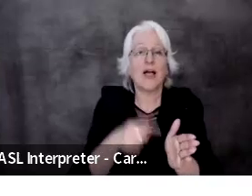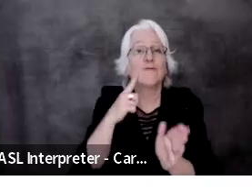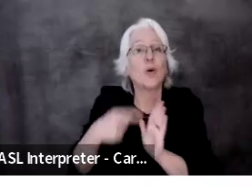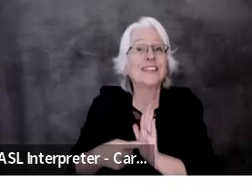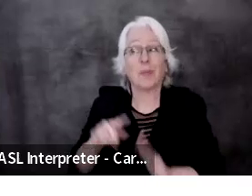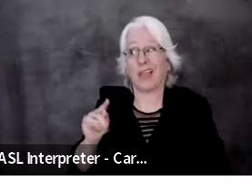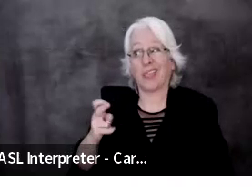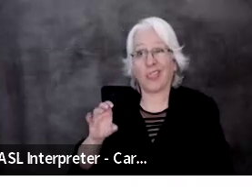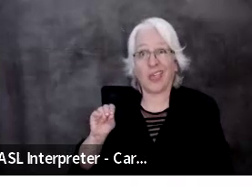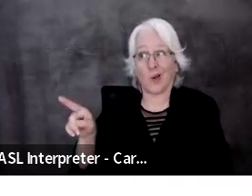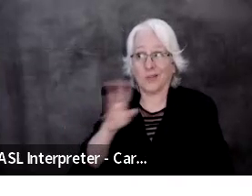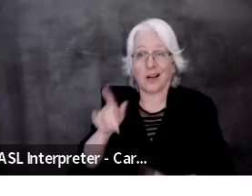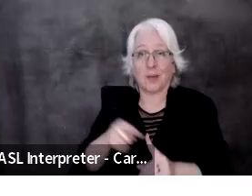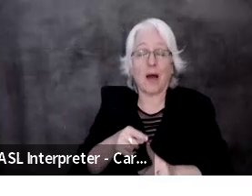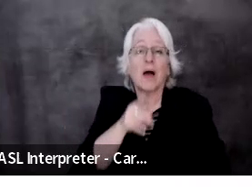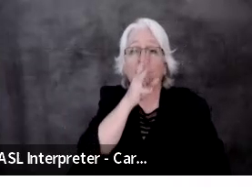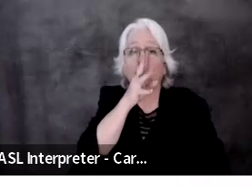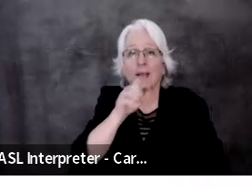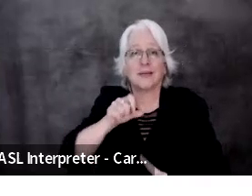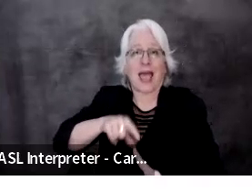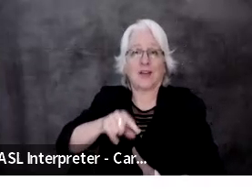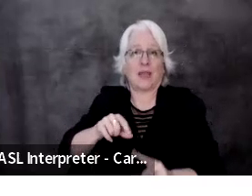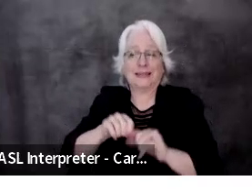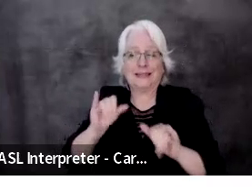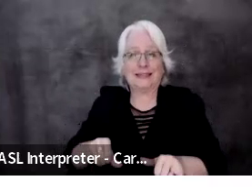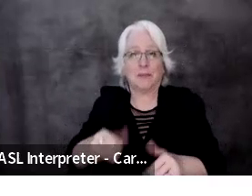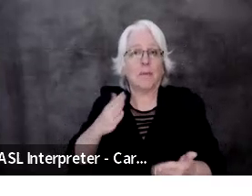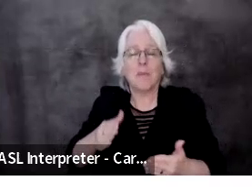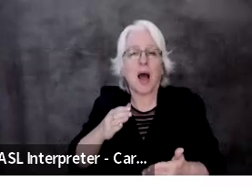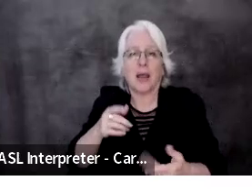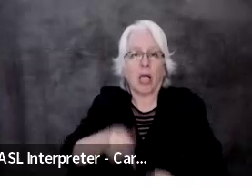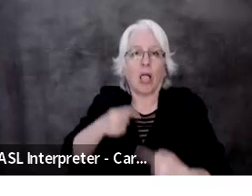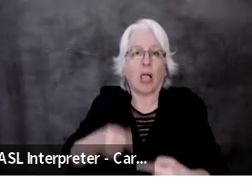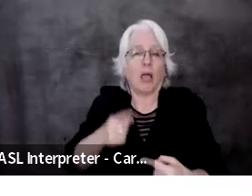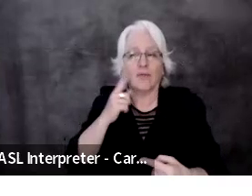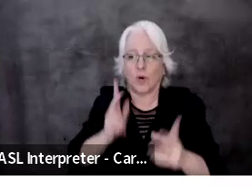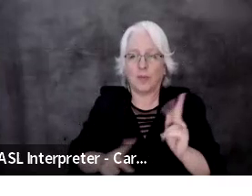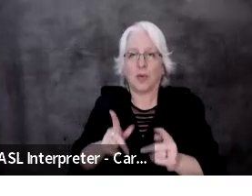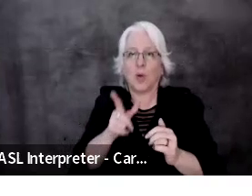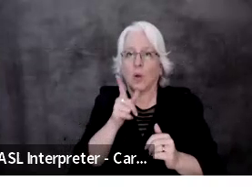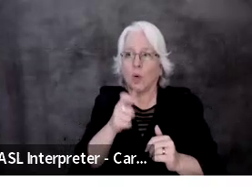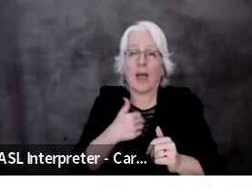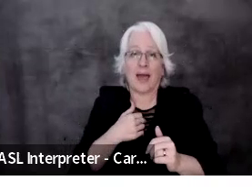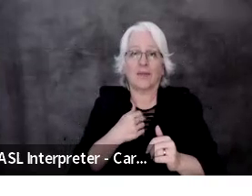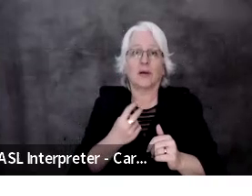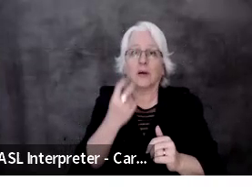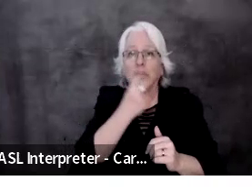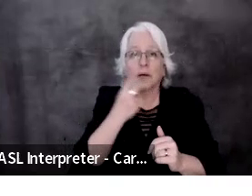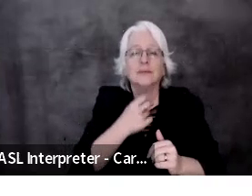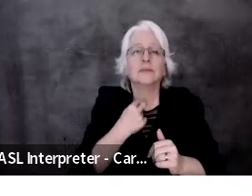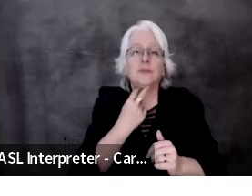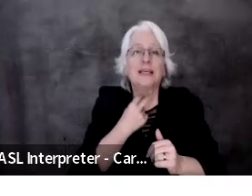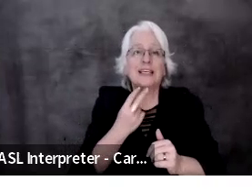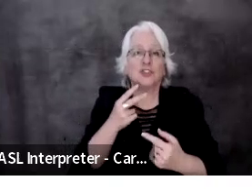mentioned, voice-activated systems might struggle to recognize the speech patterns of individuals with speech